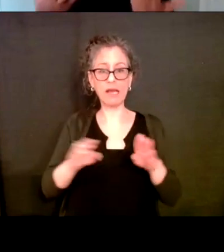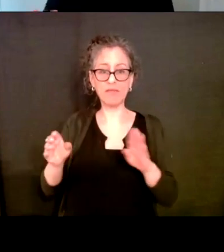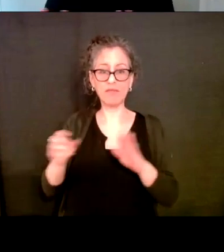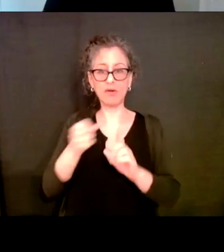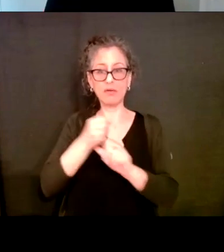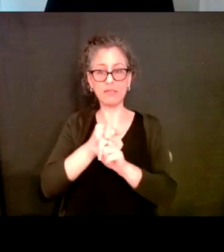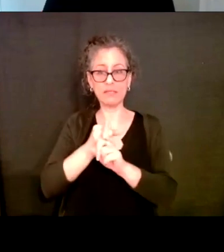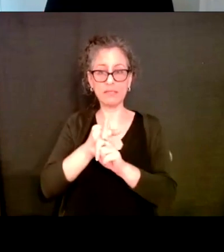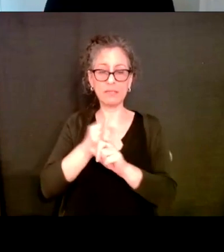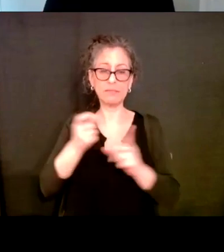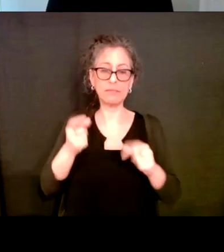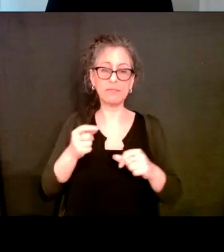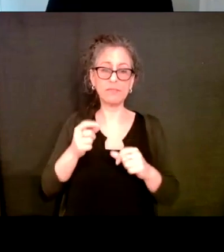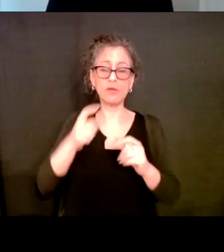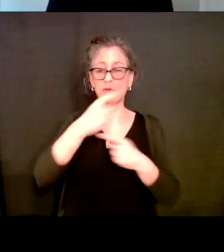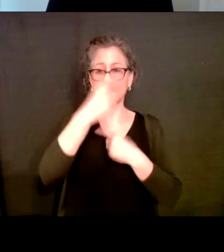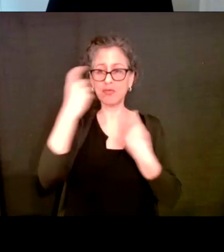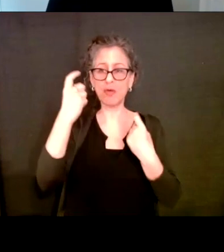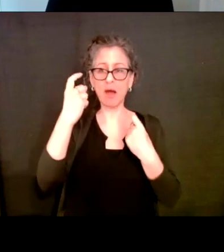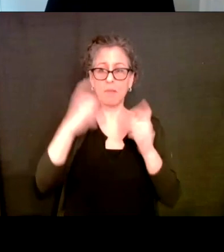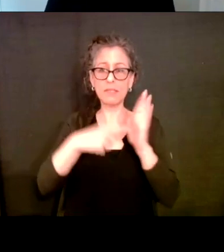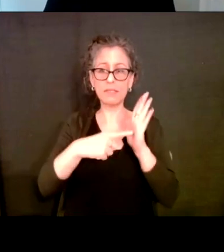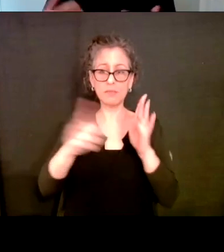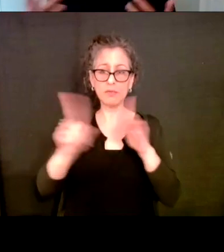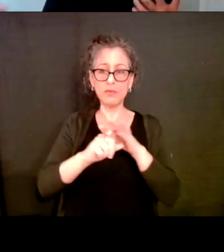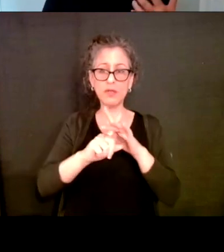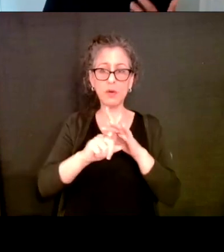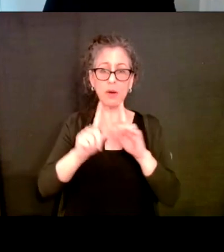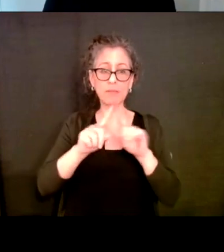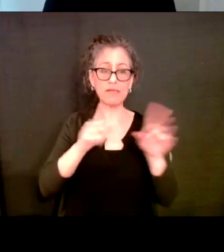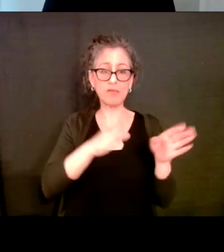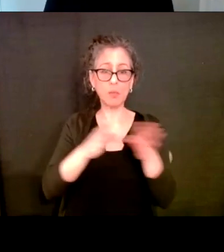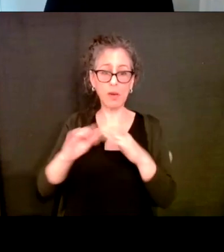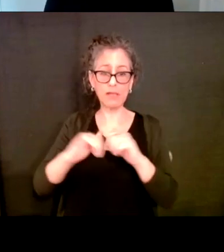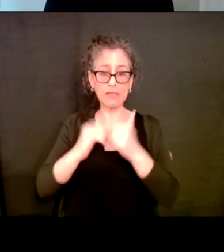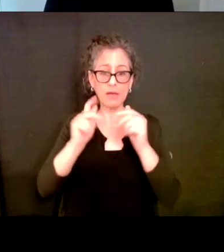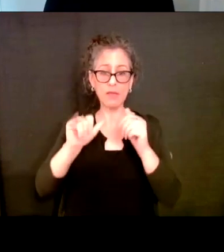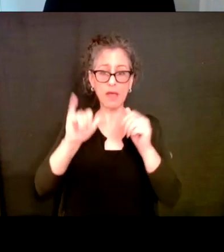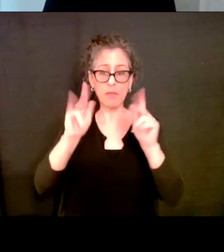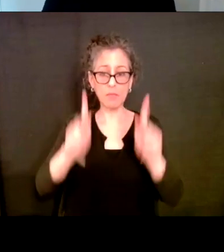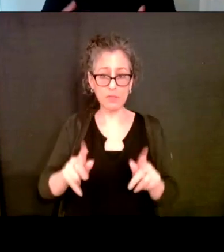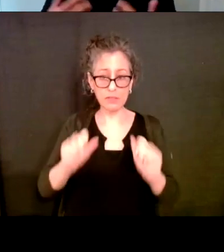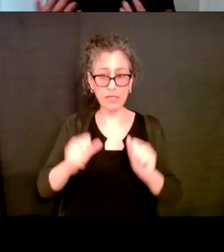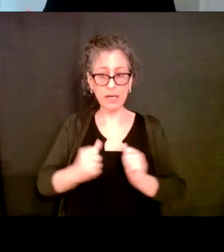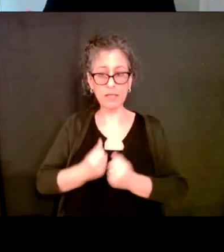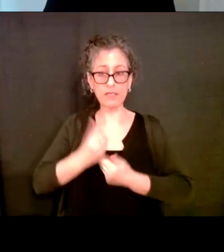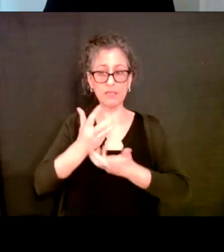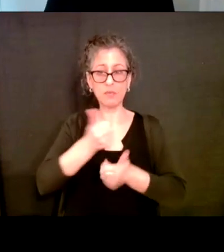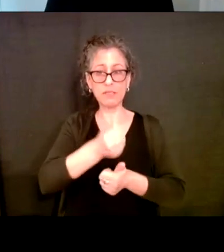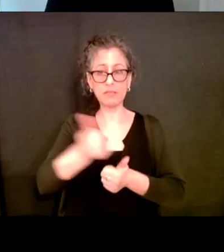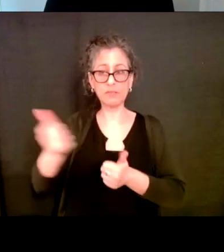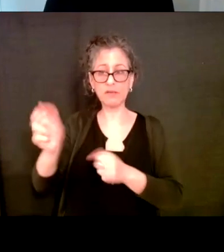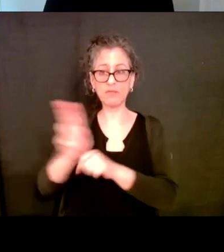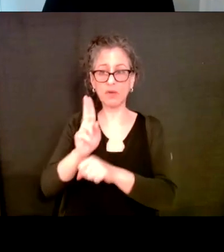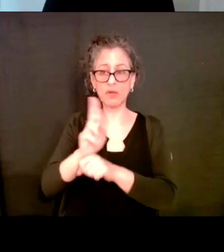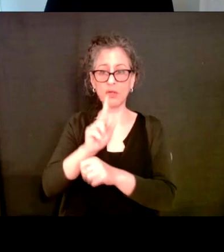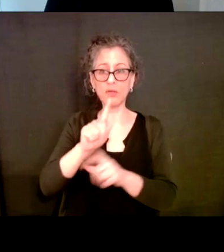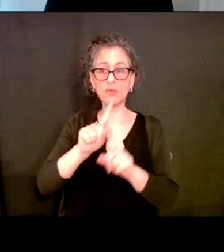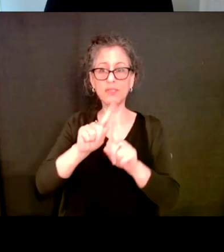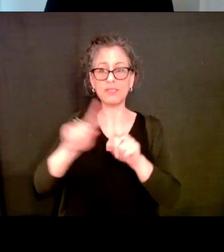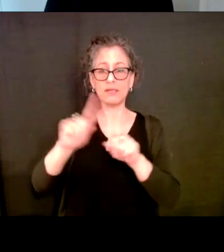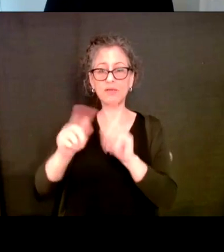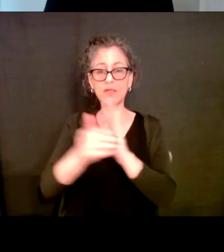trauma symptoms will manifest in the way that the person can express themselves and utilize the skills that they do